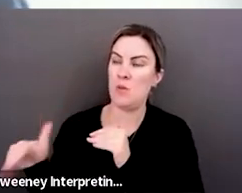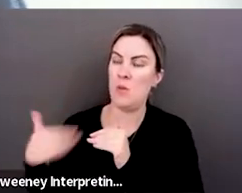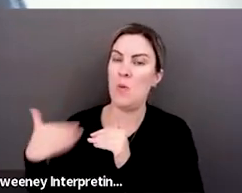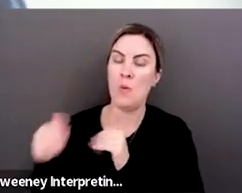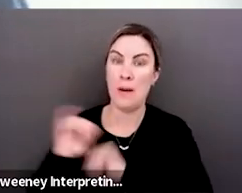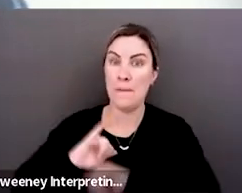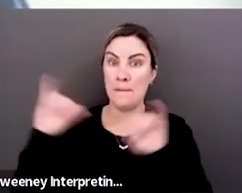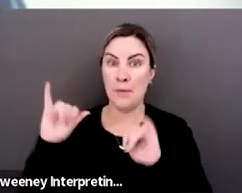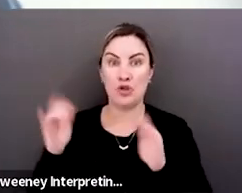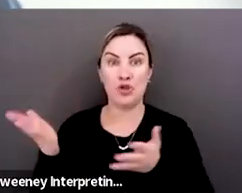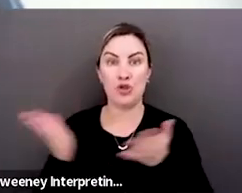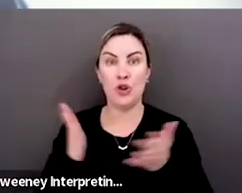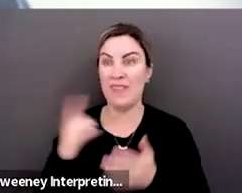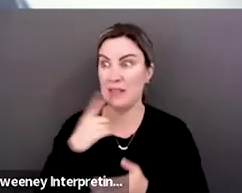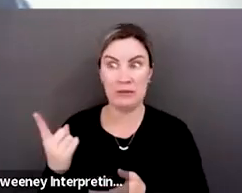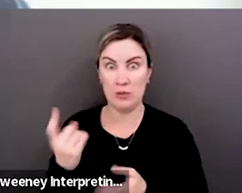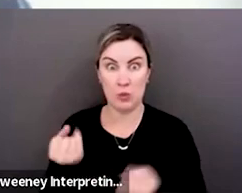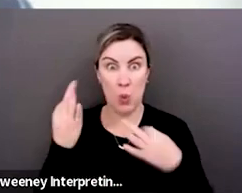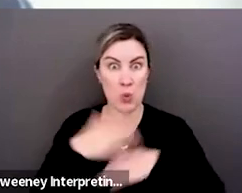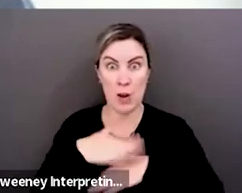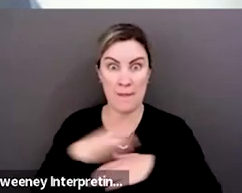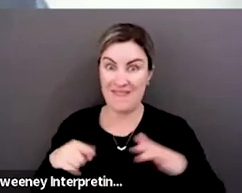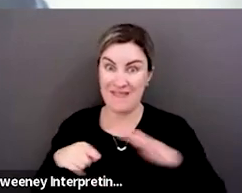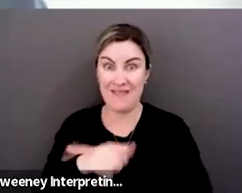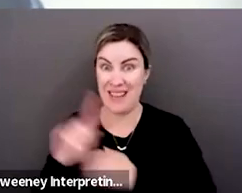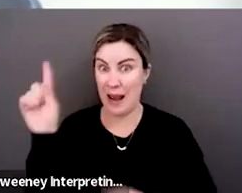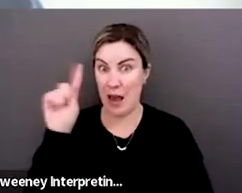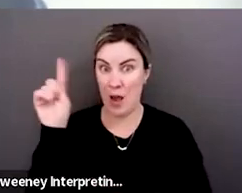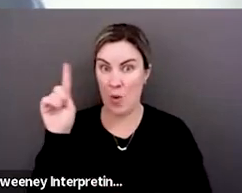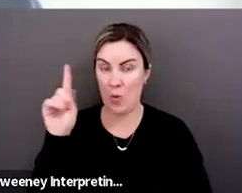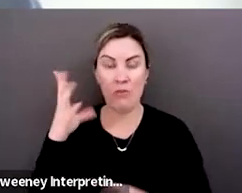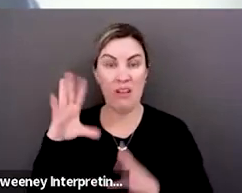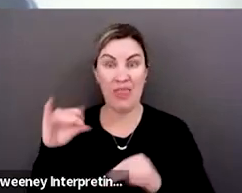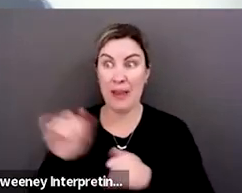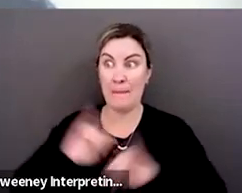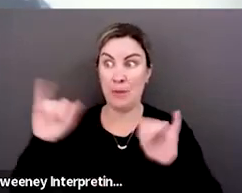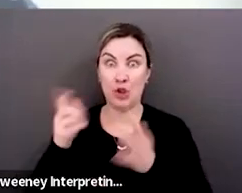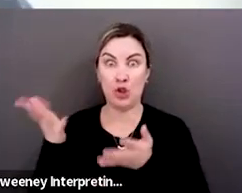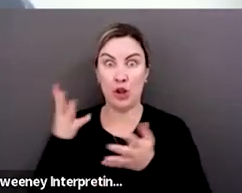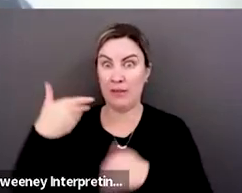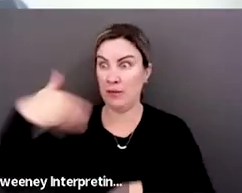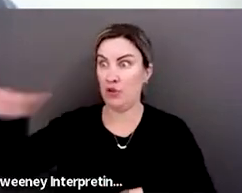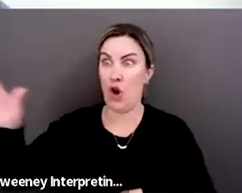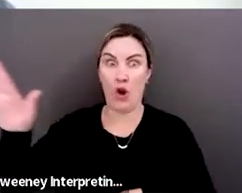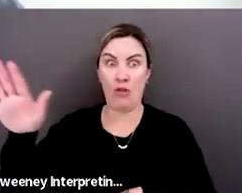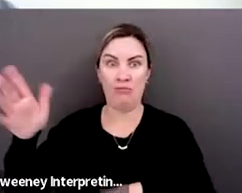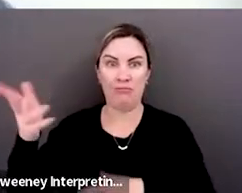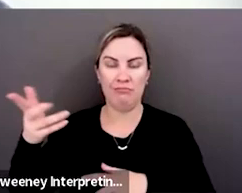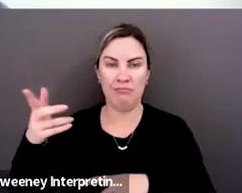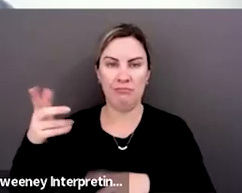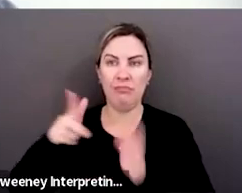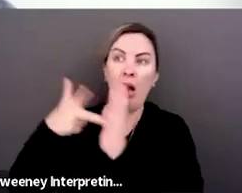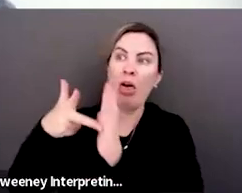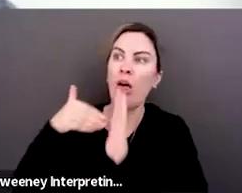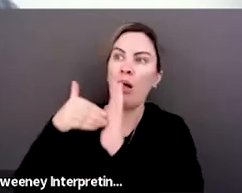services, told that they had very little time to get out, and then the emergency services themselves had to go and do more knocking or go and